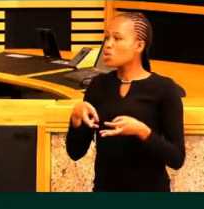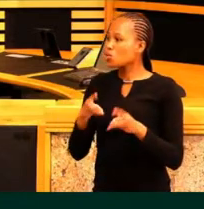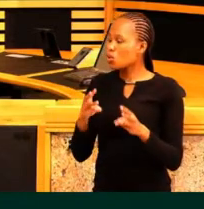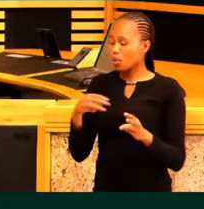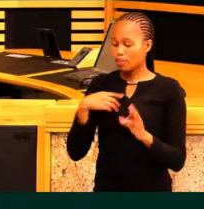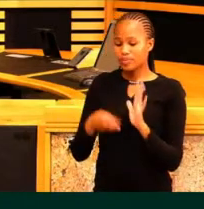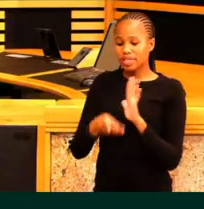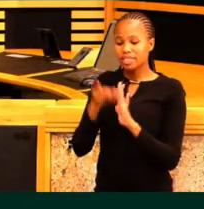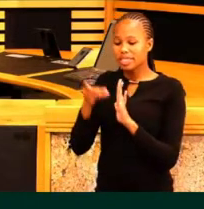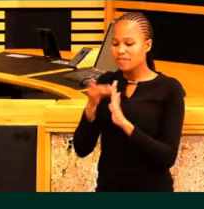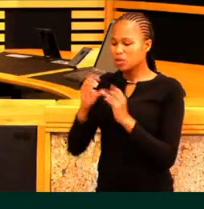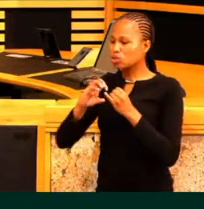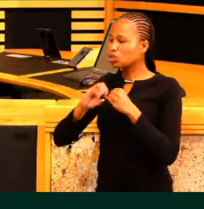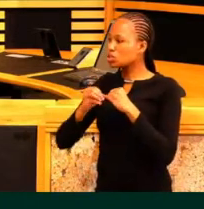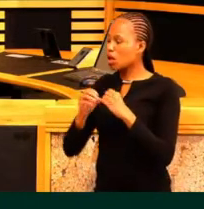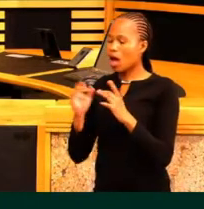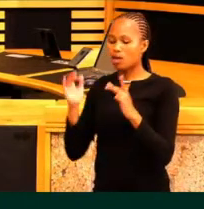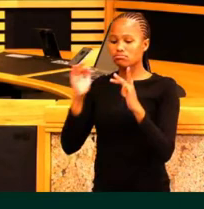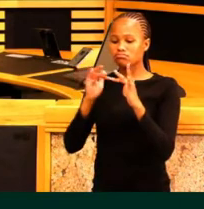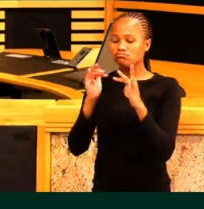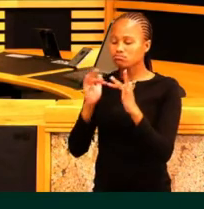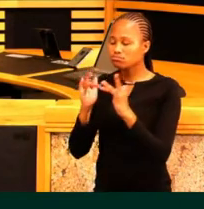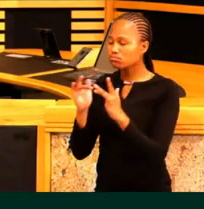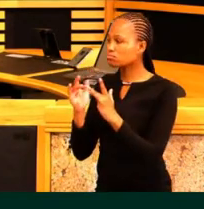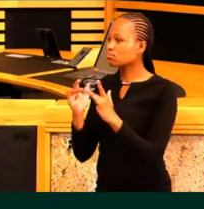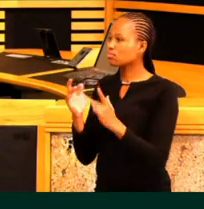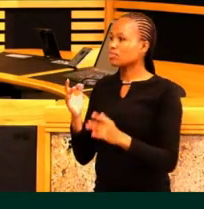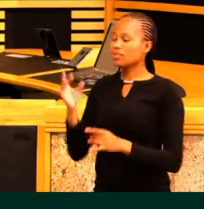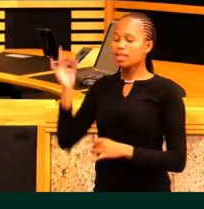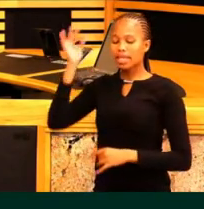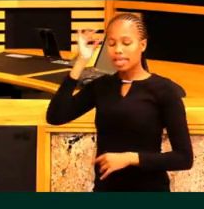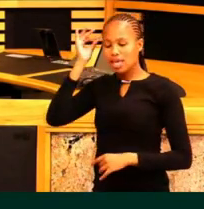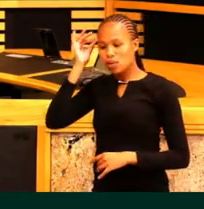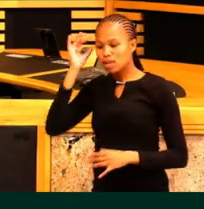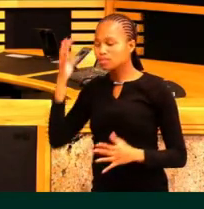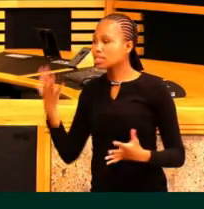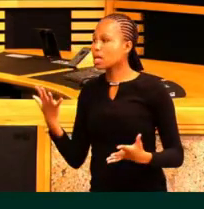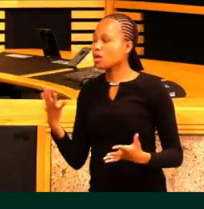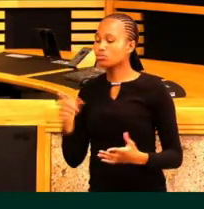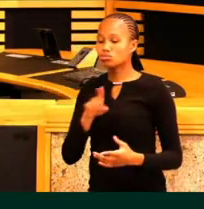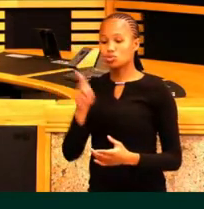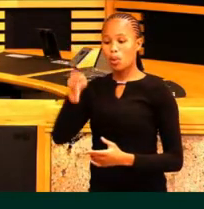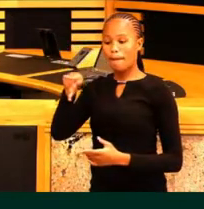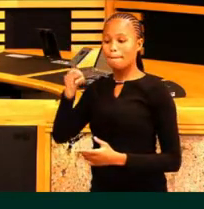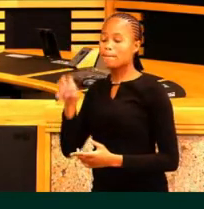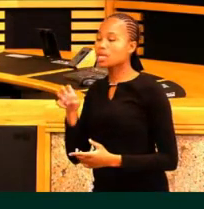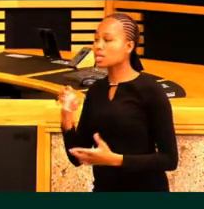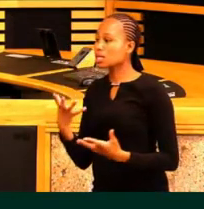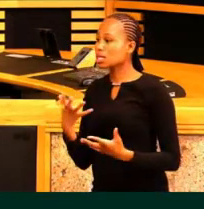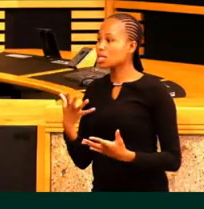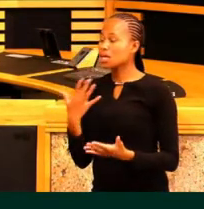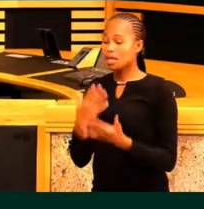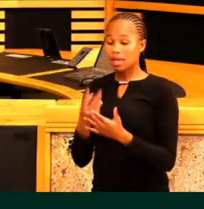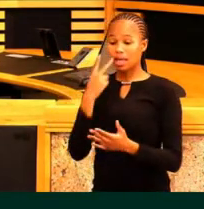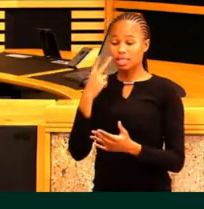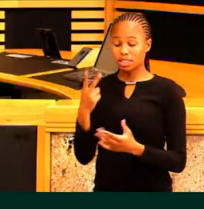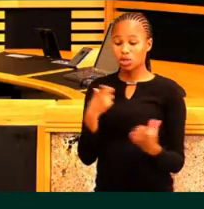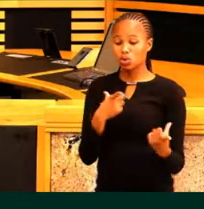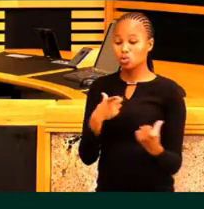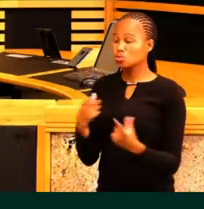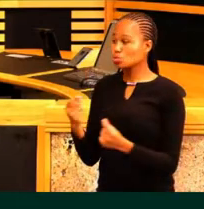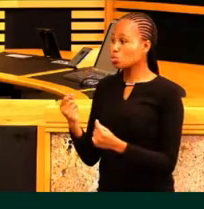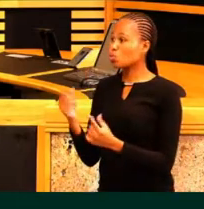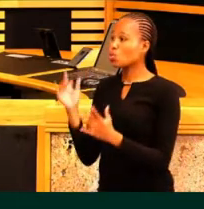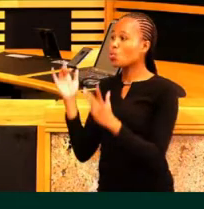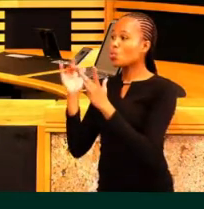developing trying to link the King William's town to gaberja you see the work that is being done link